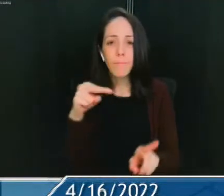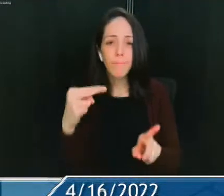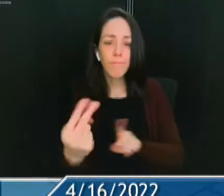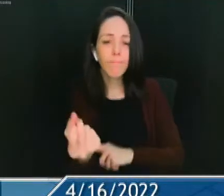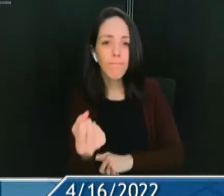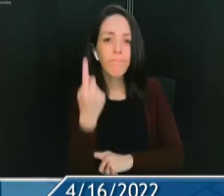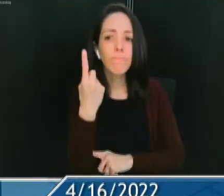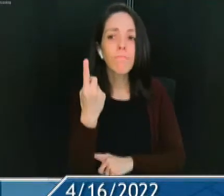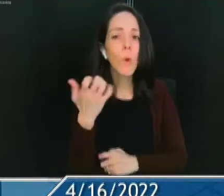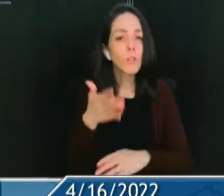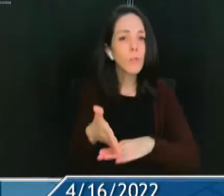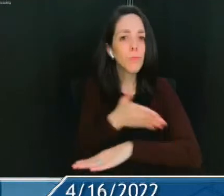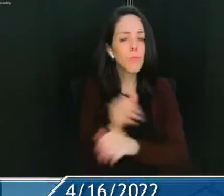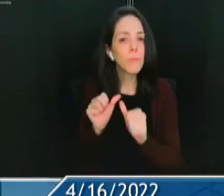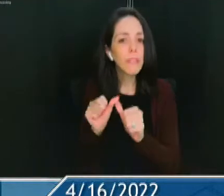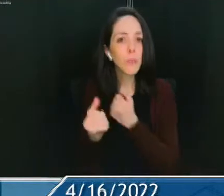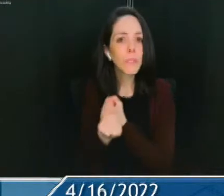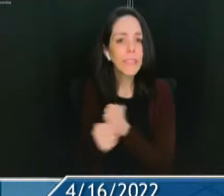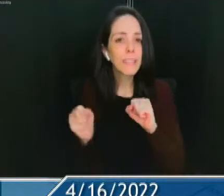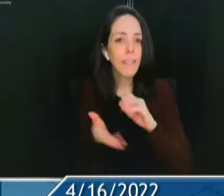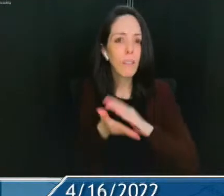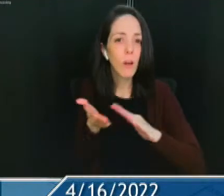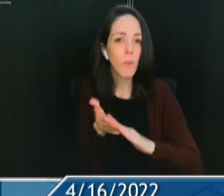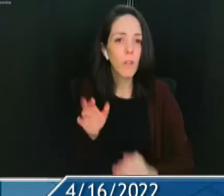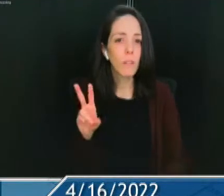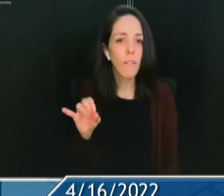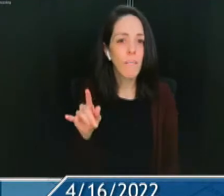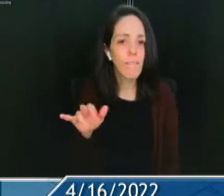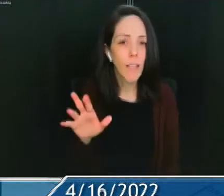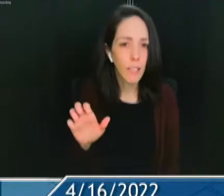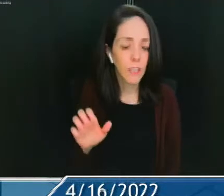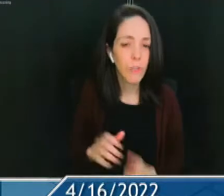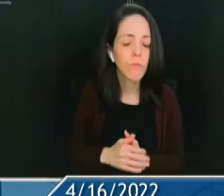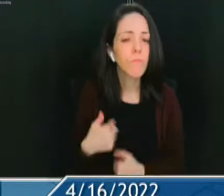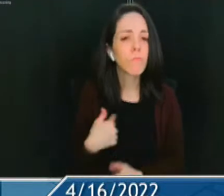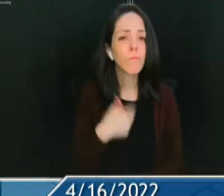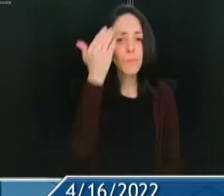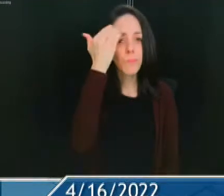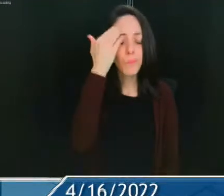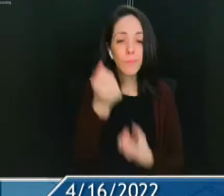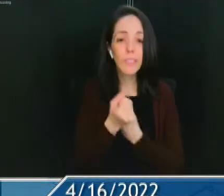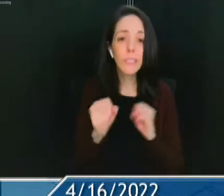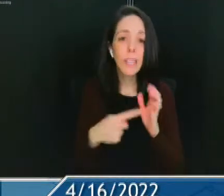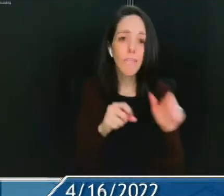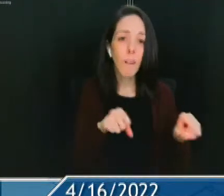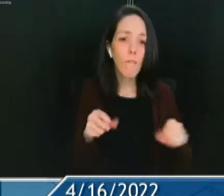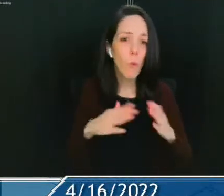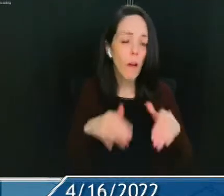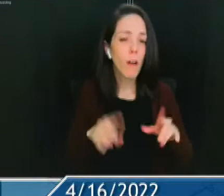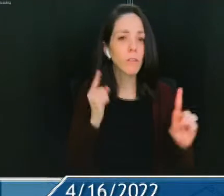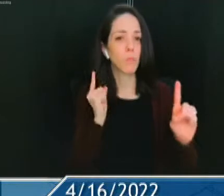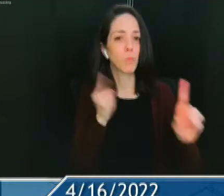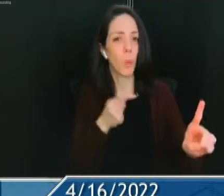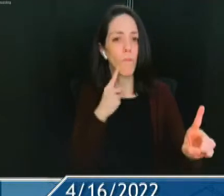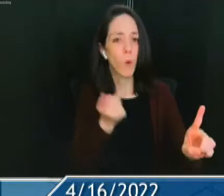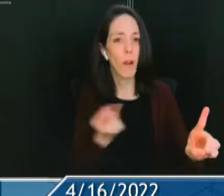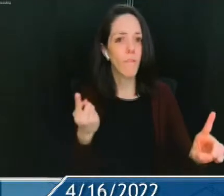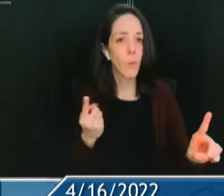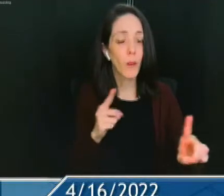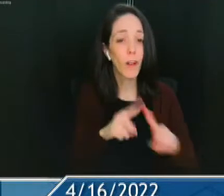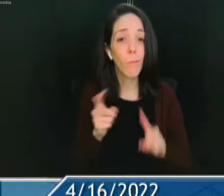neighborhood. We know that safe, affordable housing is the ultimate goal for everyone, but not everyone can just be